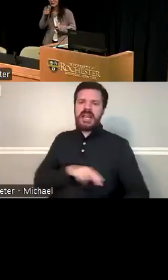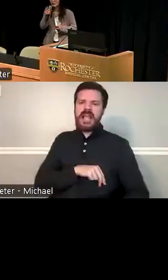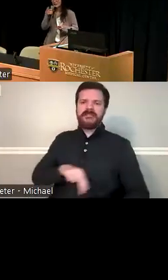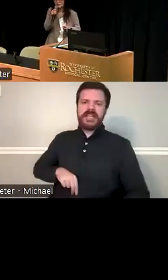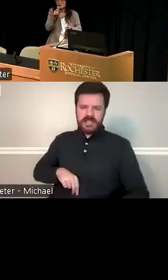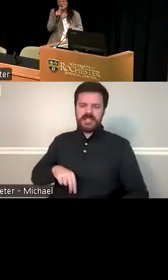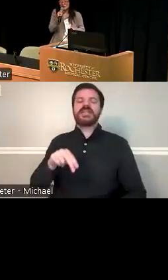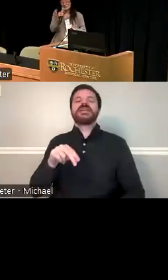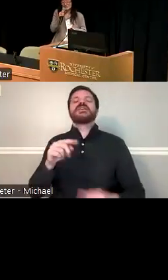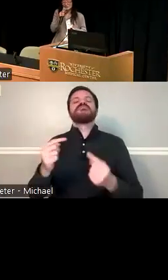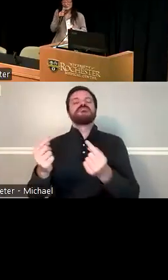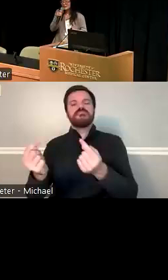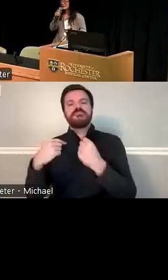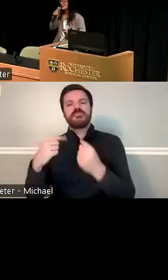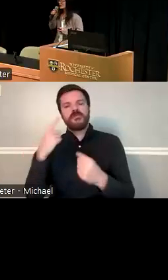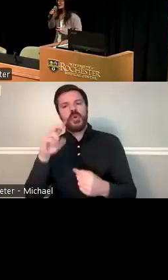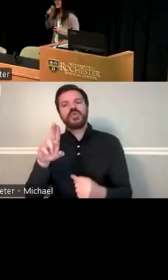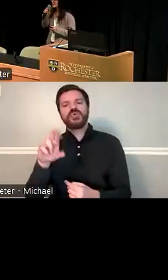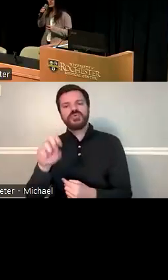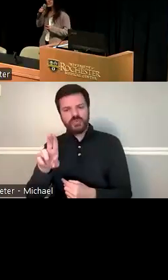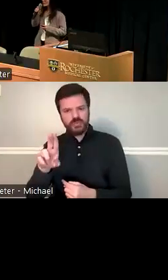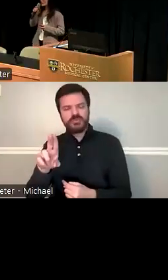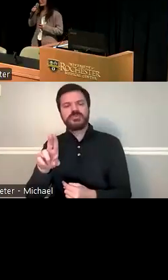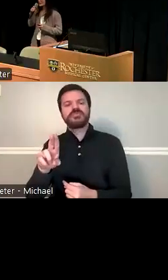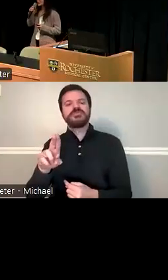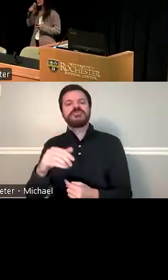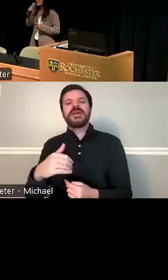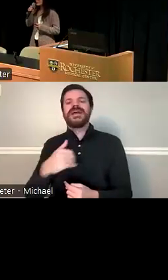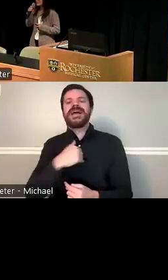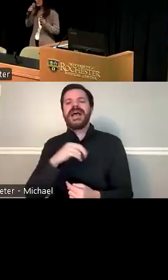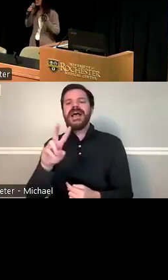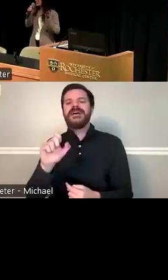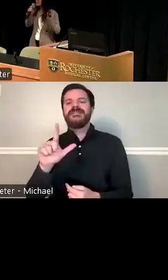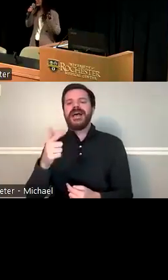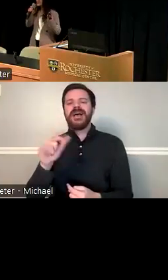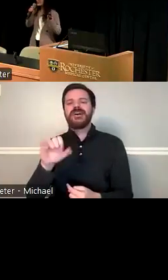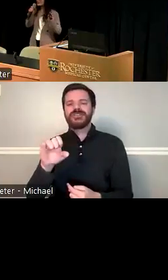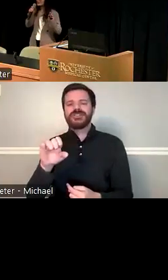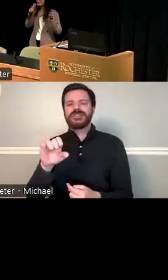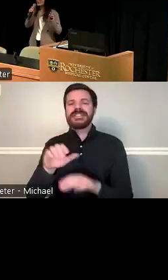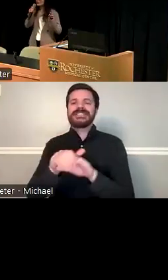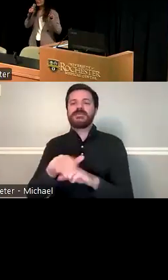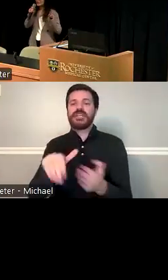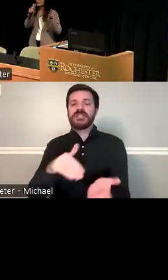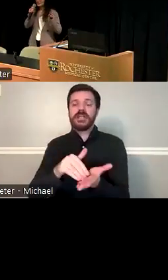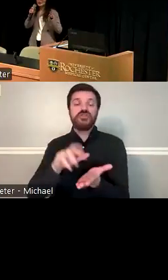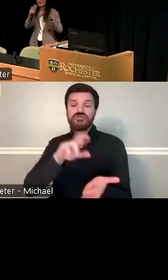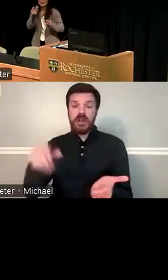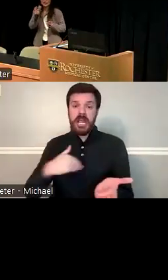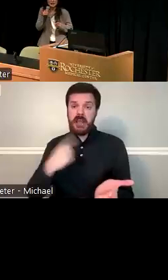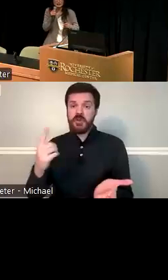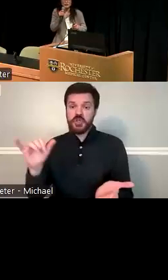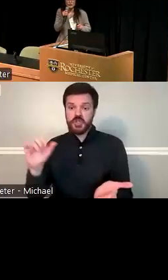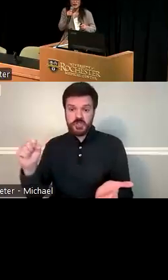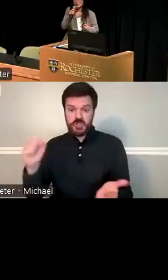came to the Uniformed Services University. We have the Valgy Simulation Center. Rochester has a simulation center too, right? Okay,